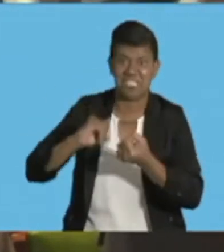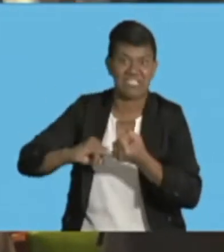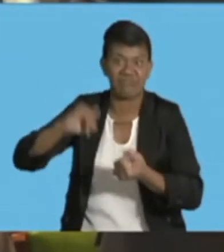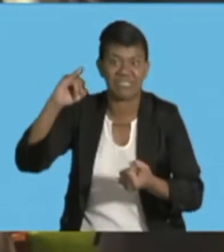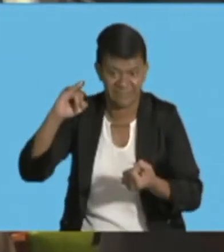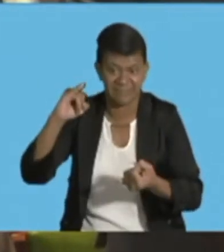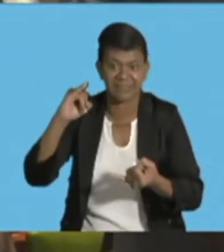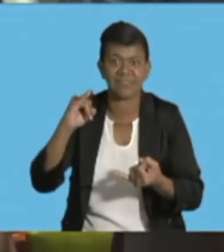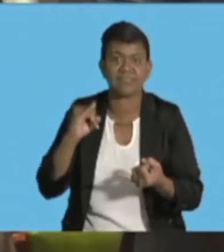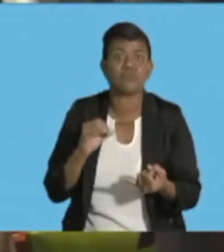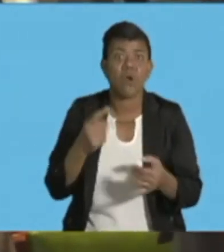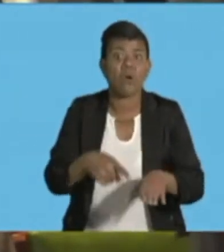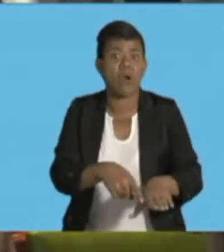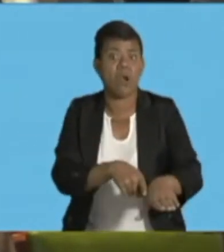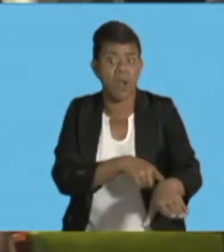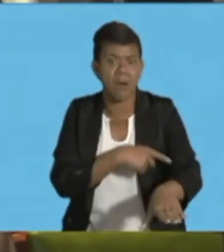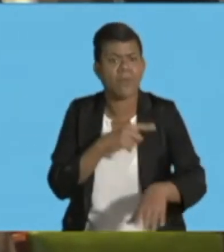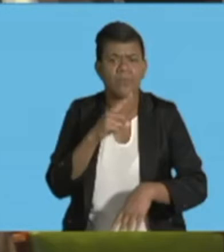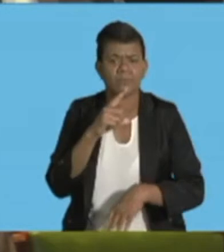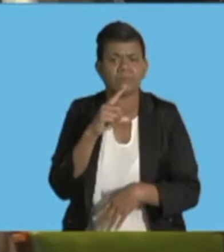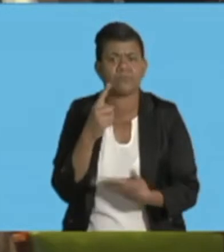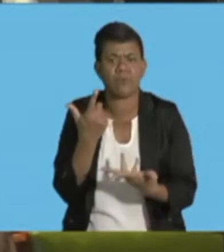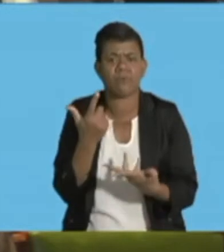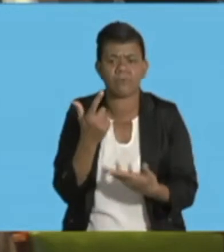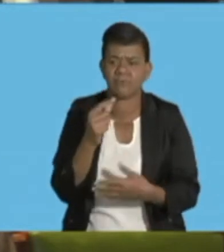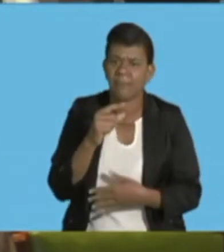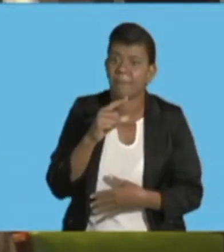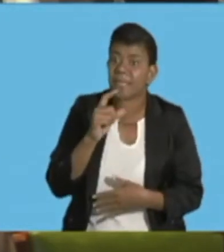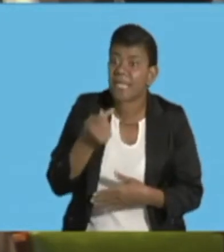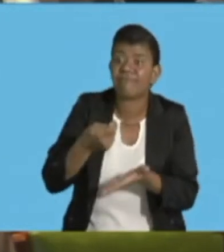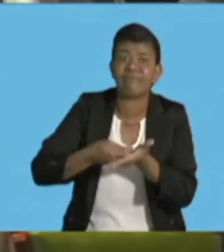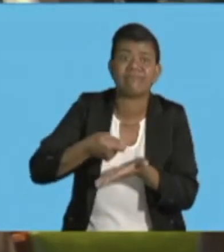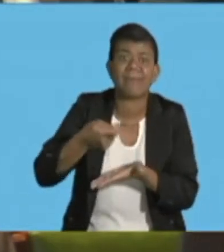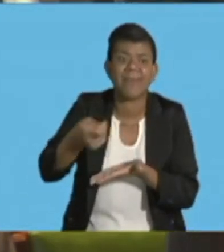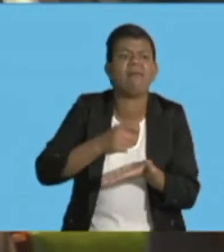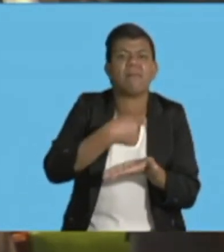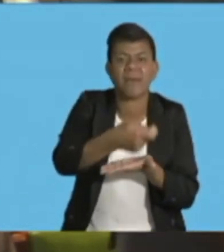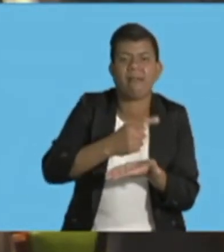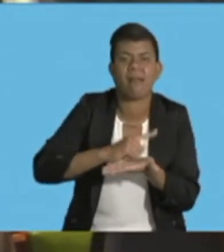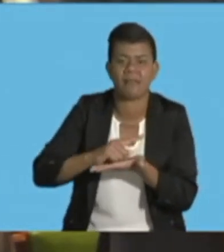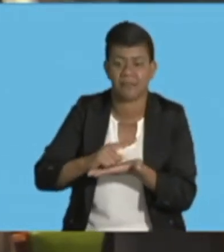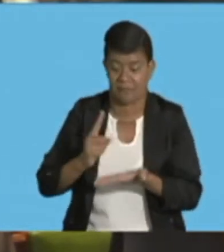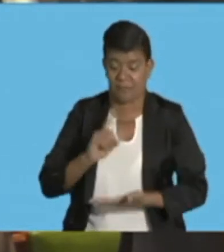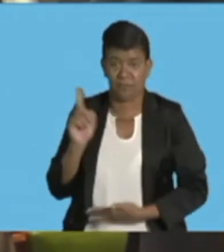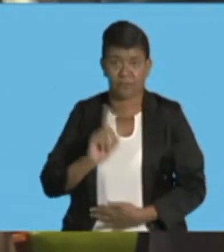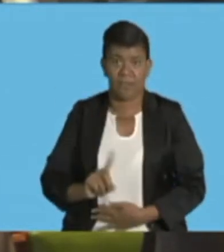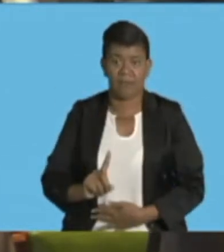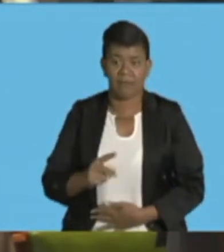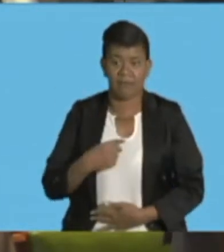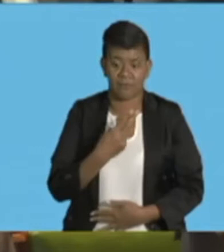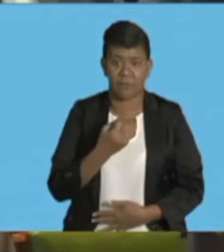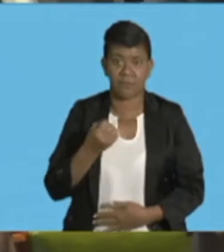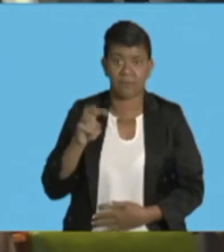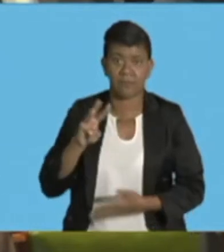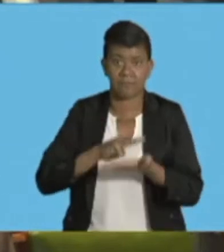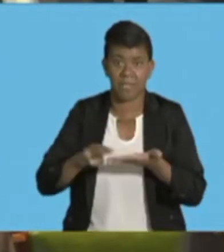very long-term loan, and by the time, of course, if it's 0% interest, if you borrow $21 million today, you paid $40 million later. In fact, you're paying less than